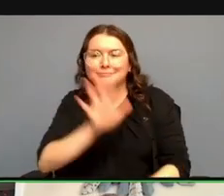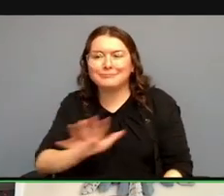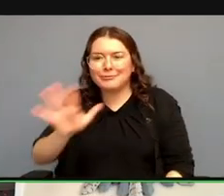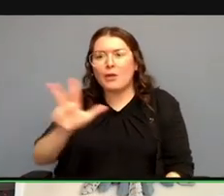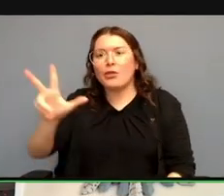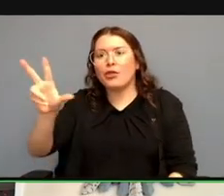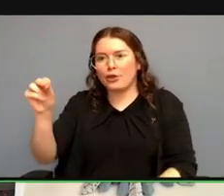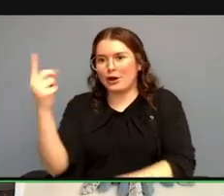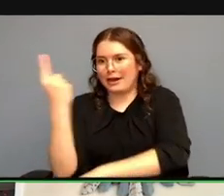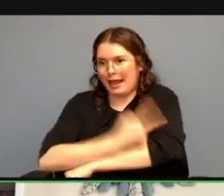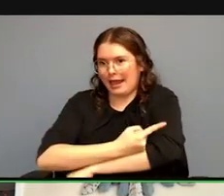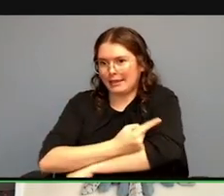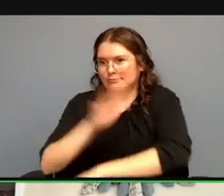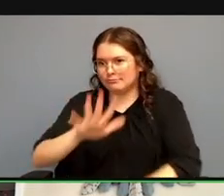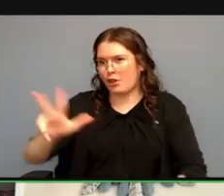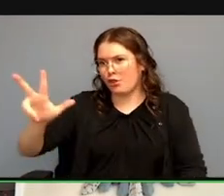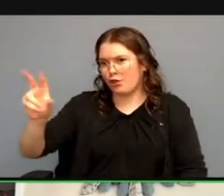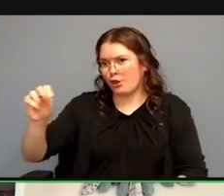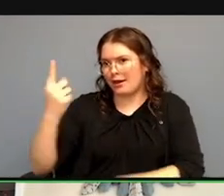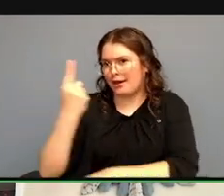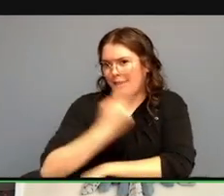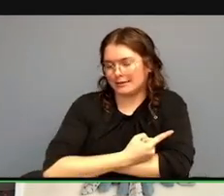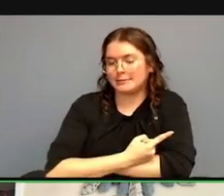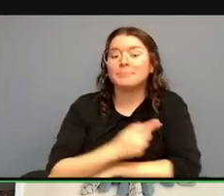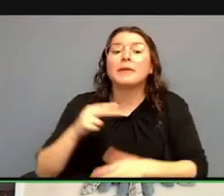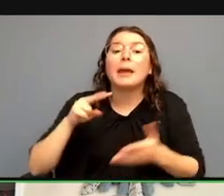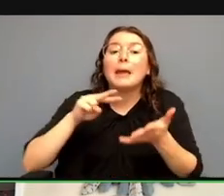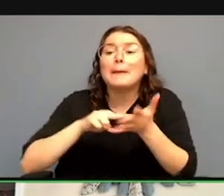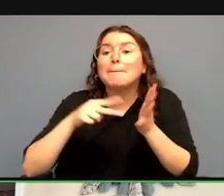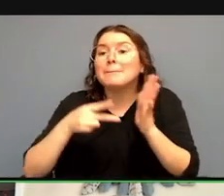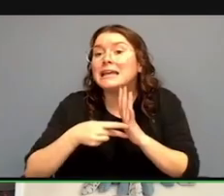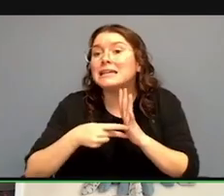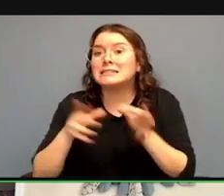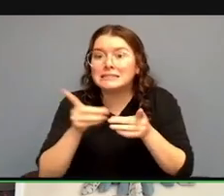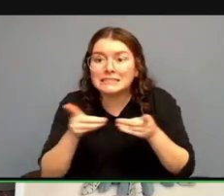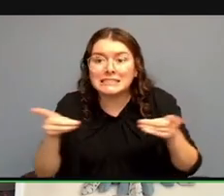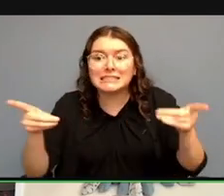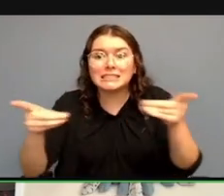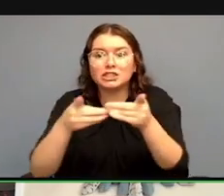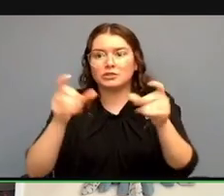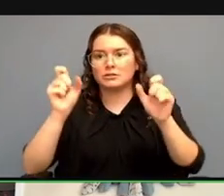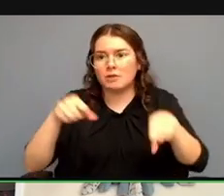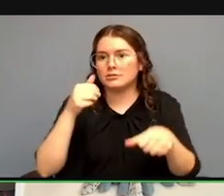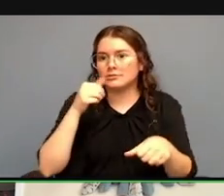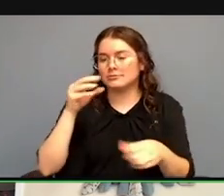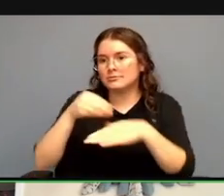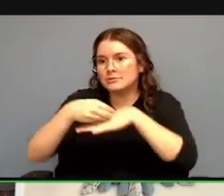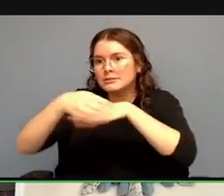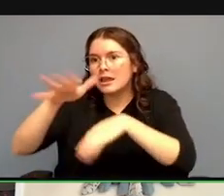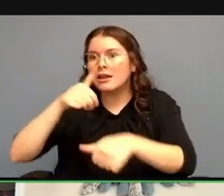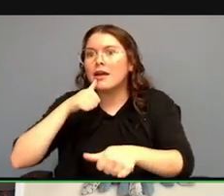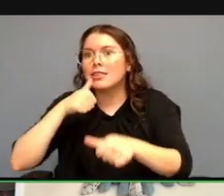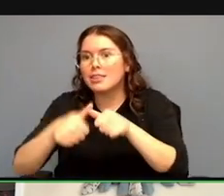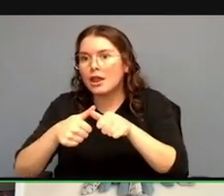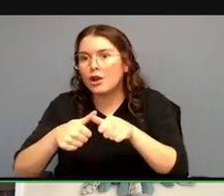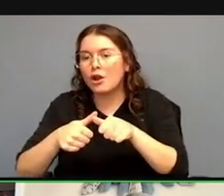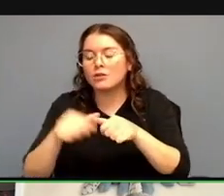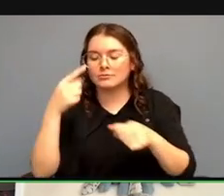days. So that means that the district has to send you a letter agreeing